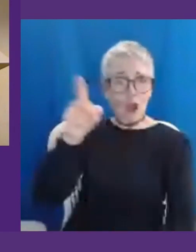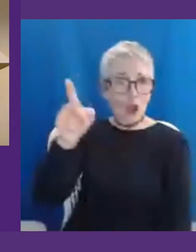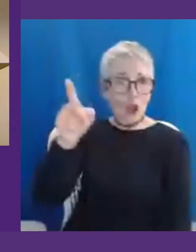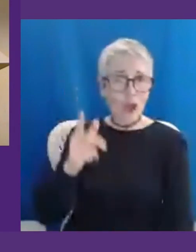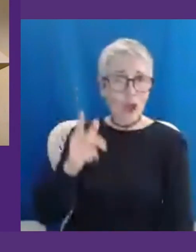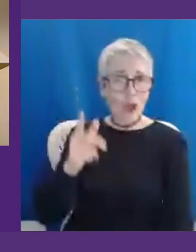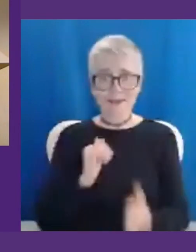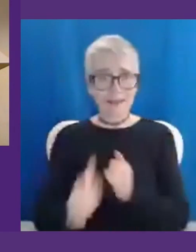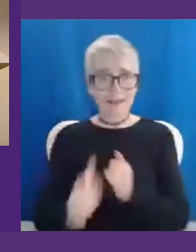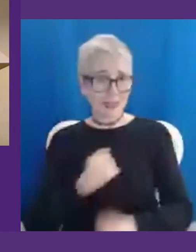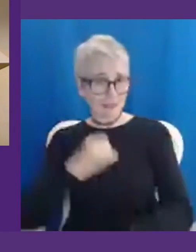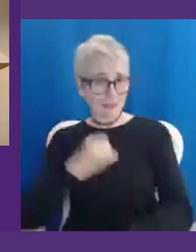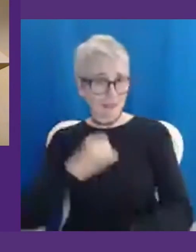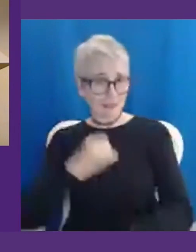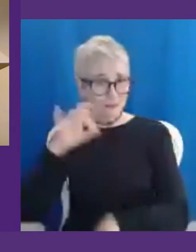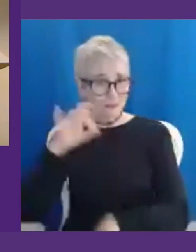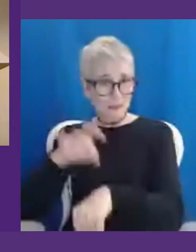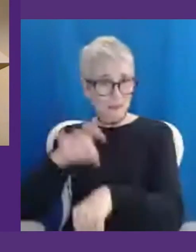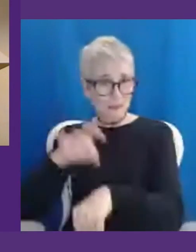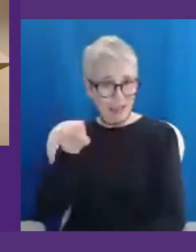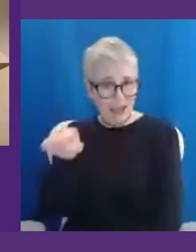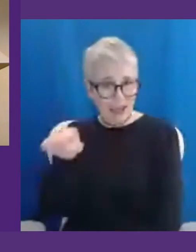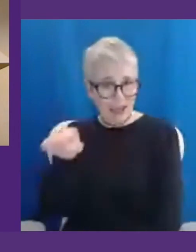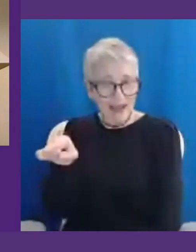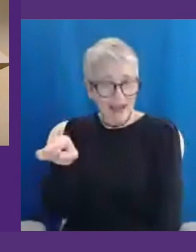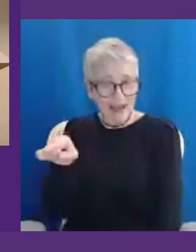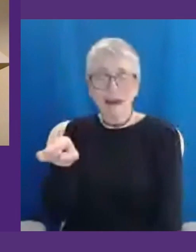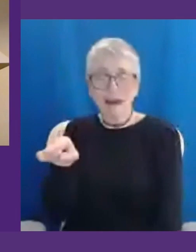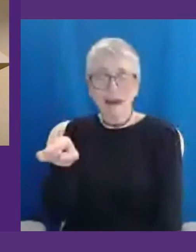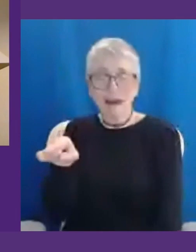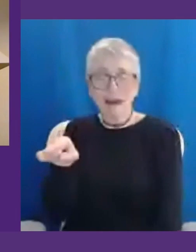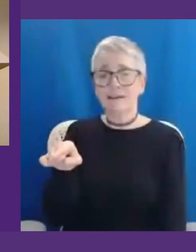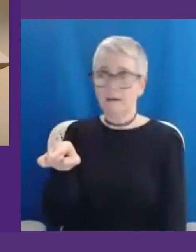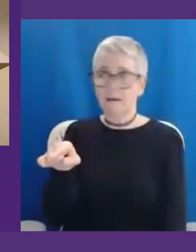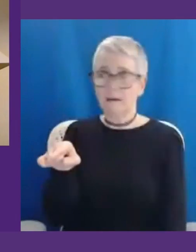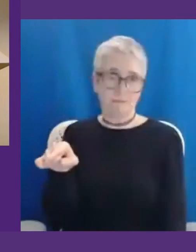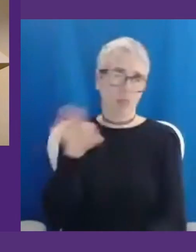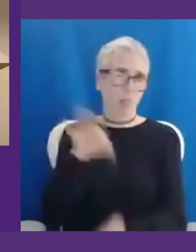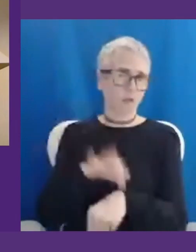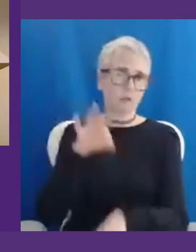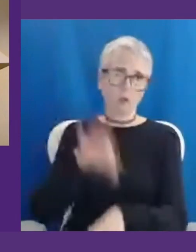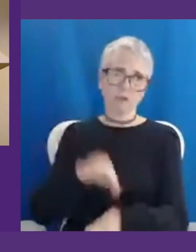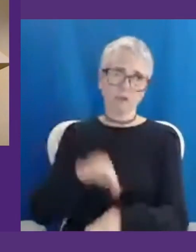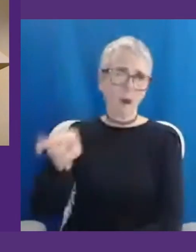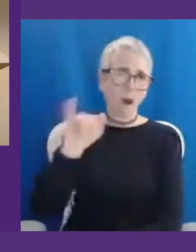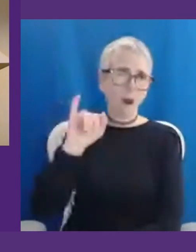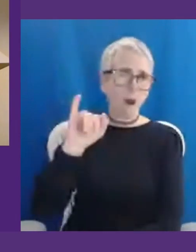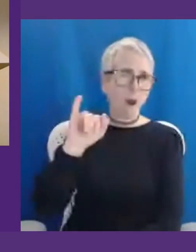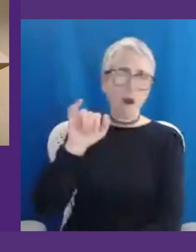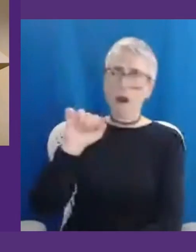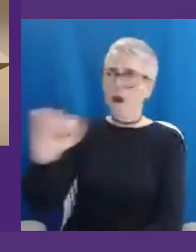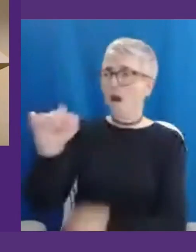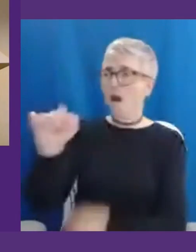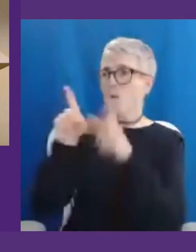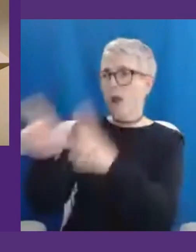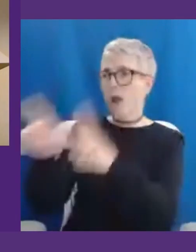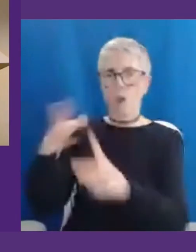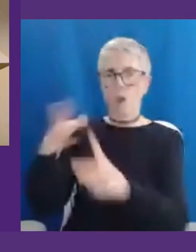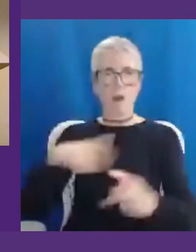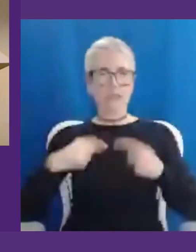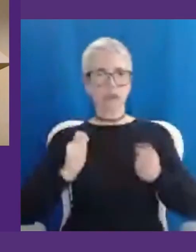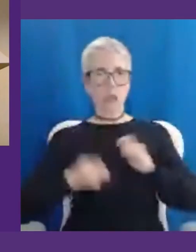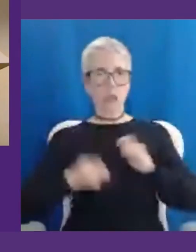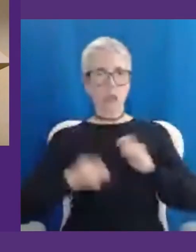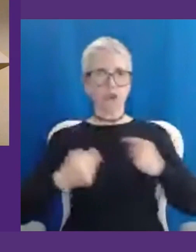a way, were the worst in terms of treating me with a patronizing